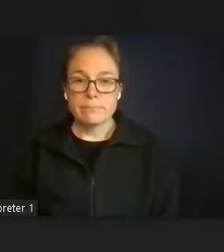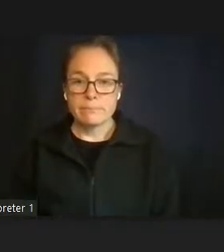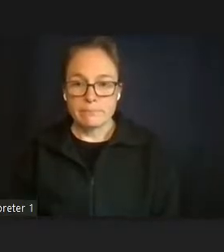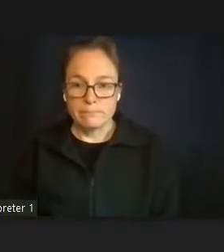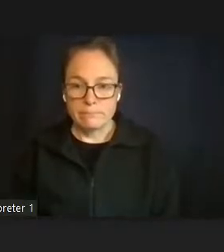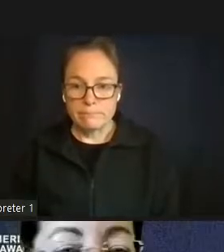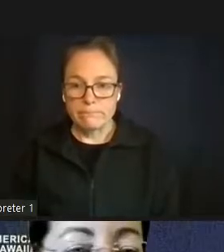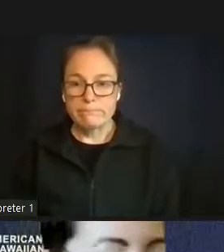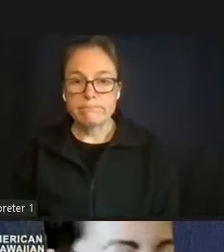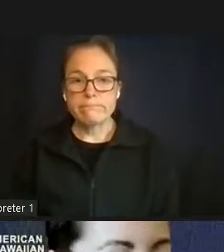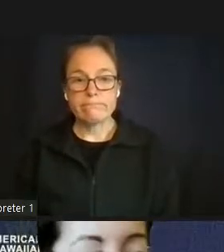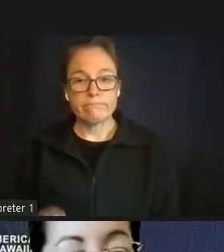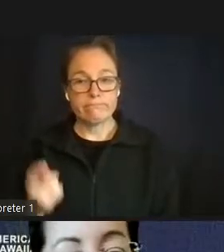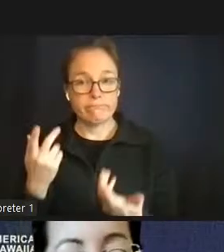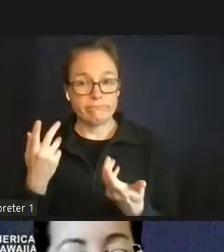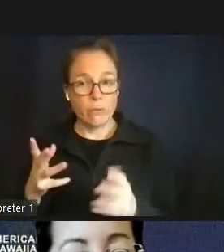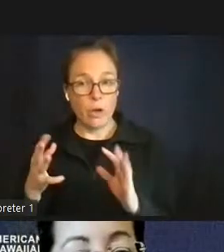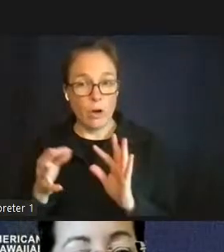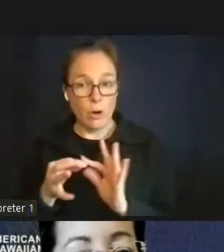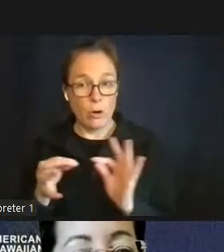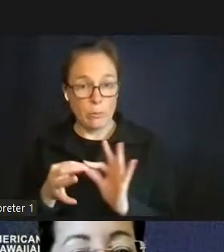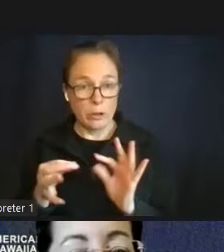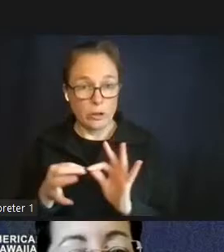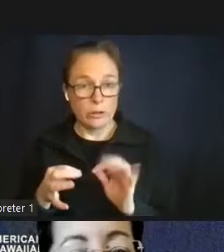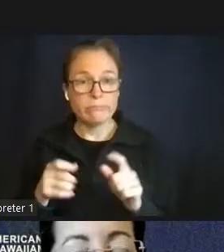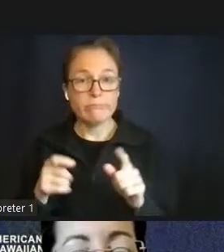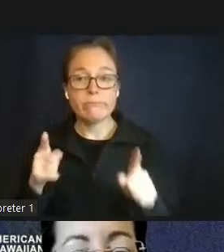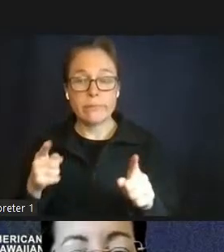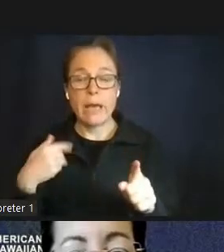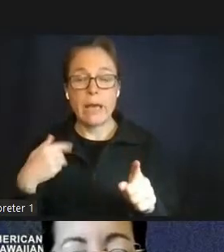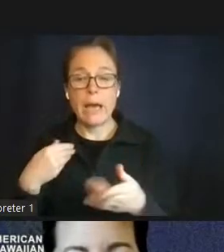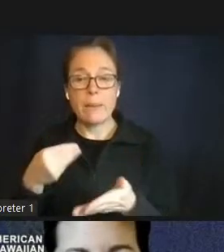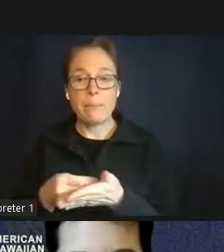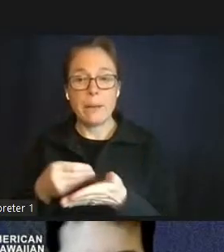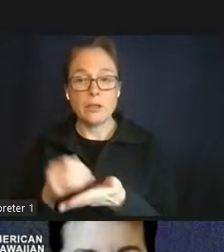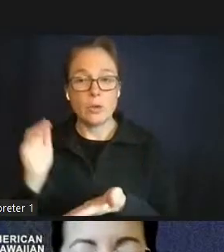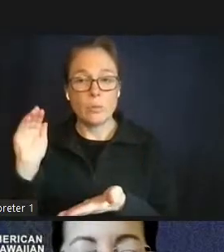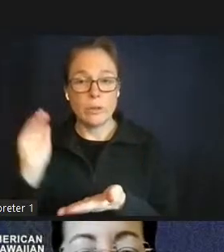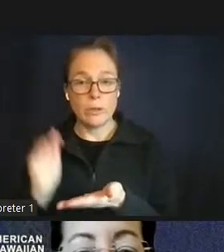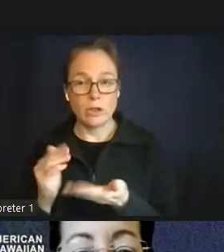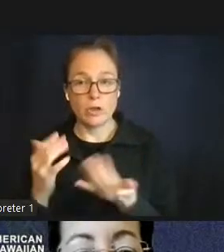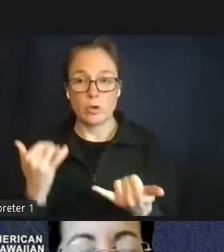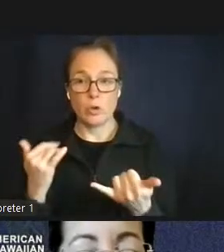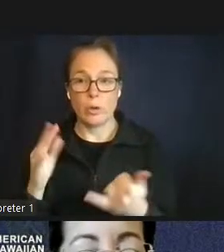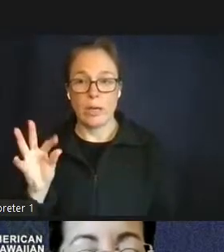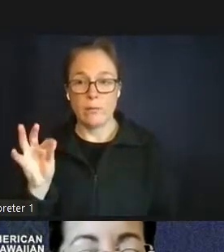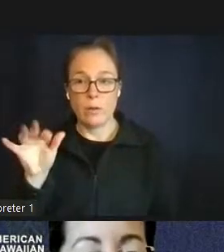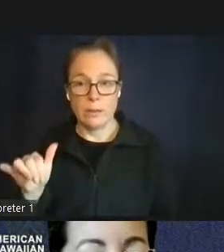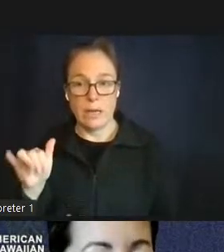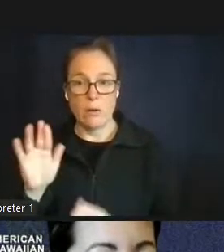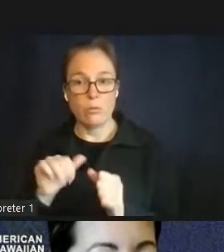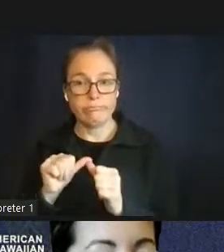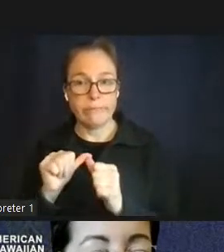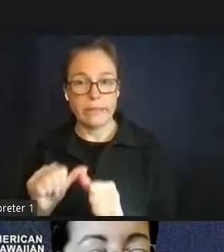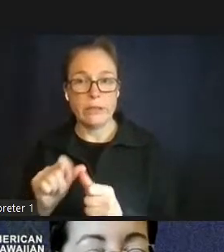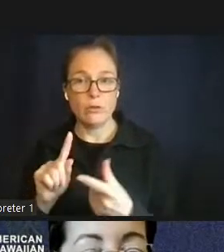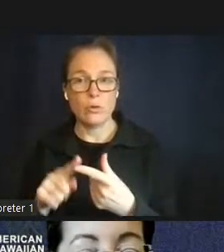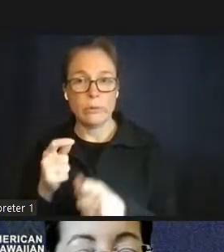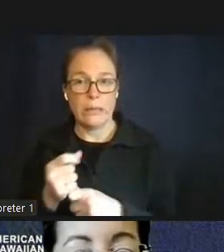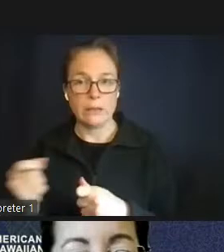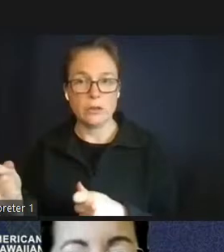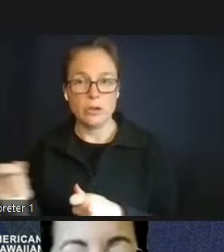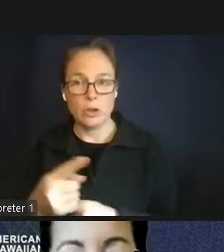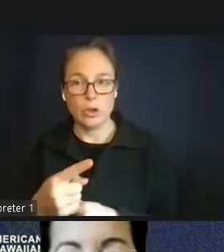As mentioned on the prior slide, community corrections made budget reductions in the current fiscal year that will continue into the next one.